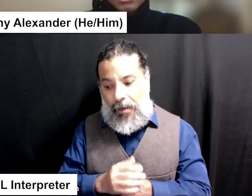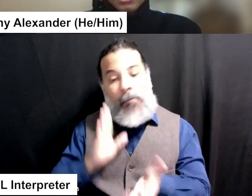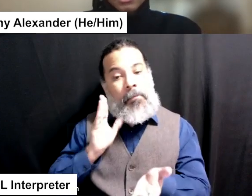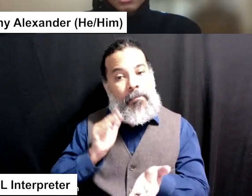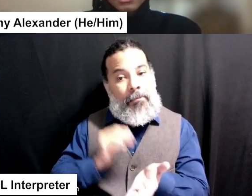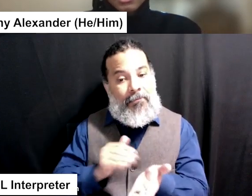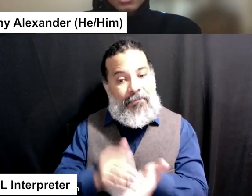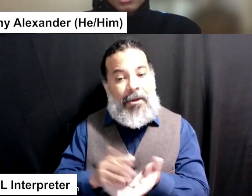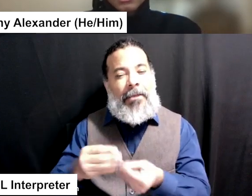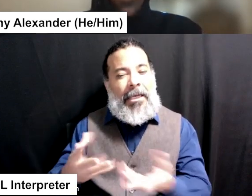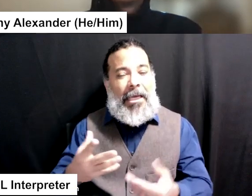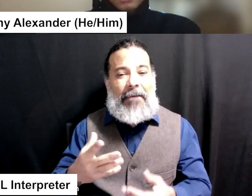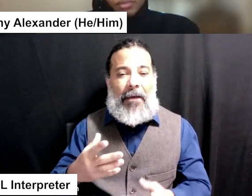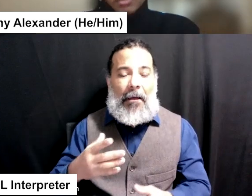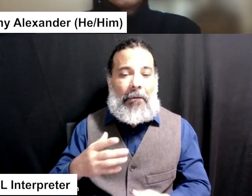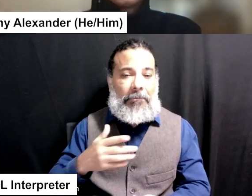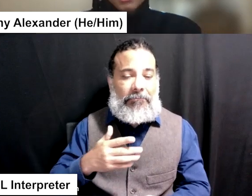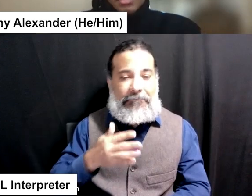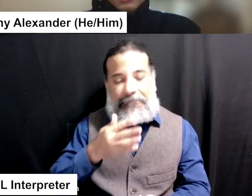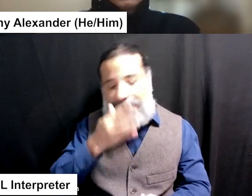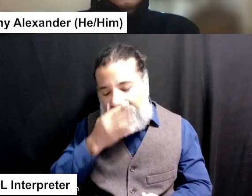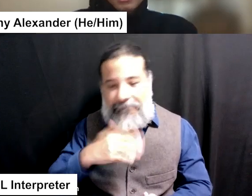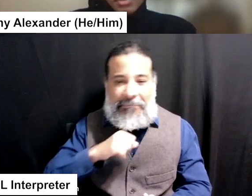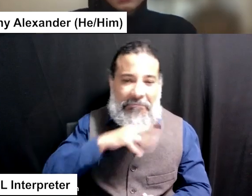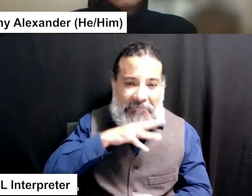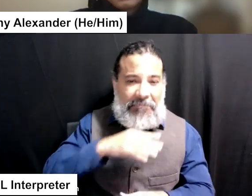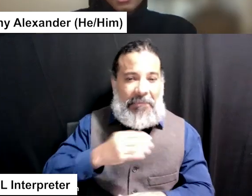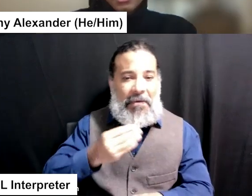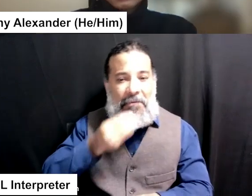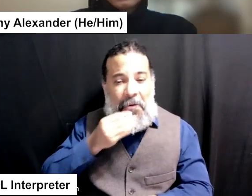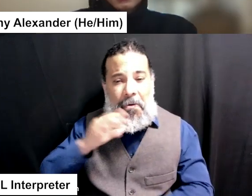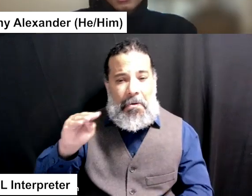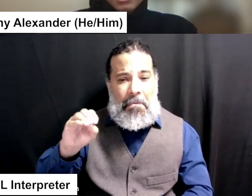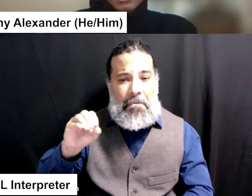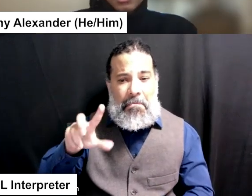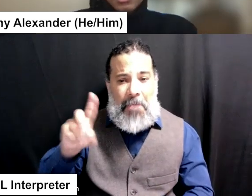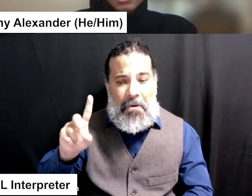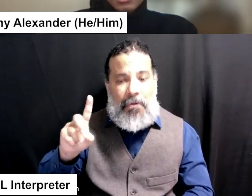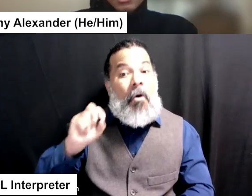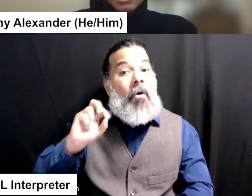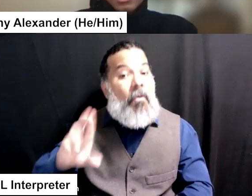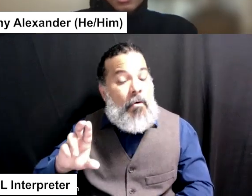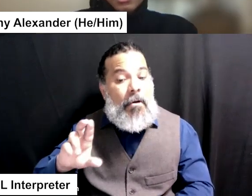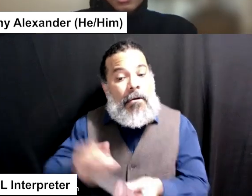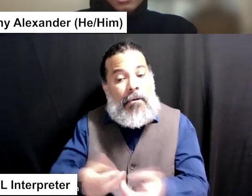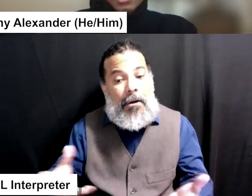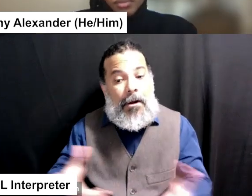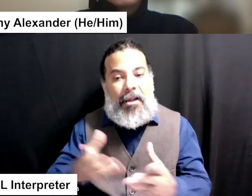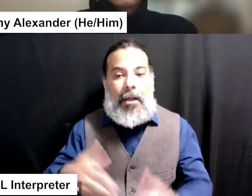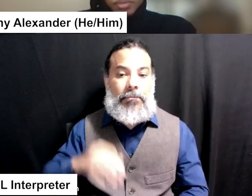Oftentimes they give out moldy food, expired food, or they give out a lot of what we call